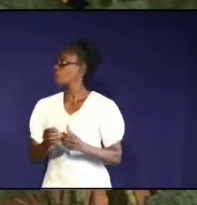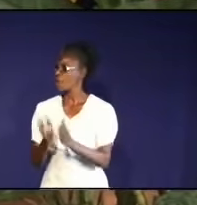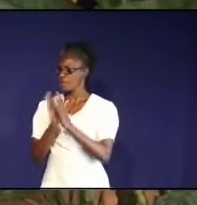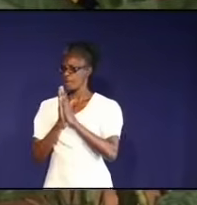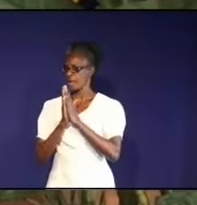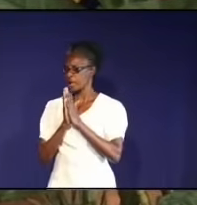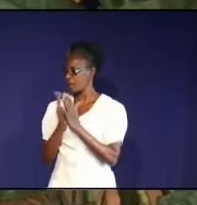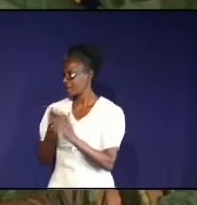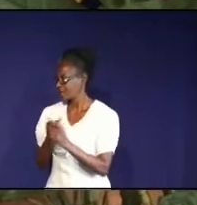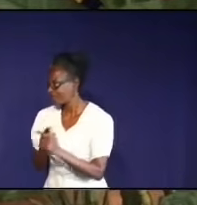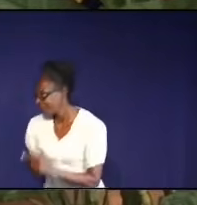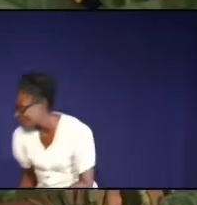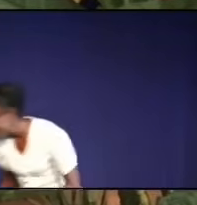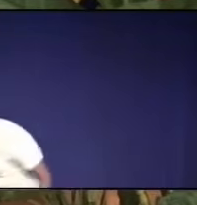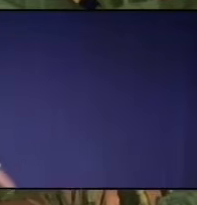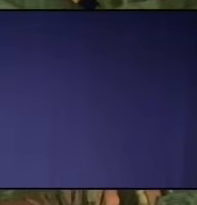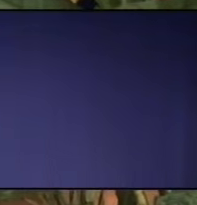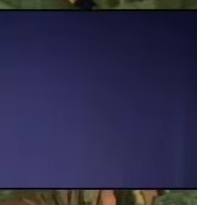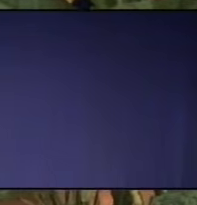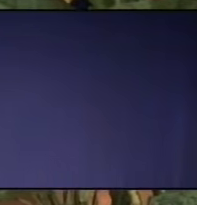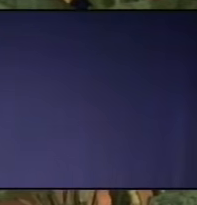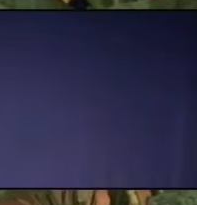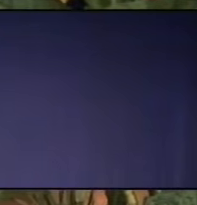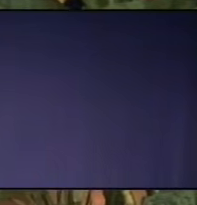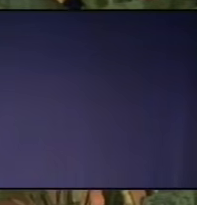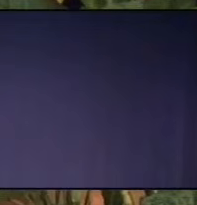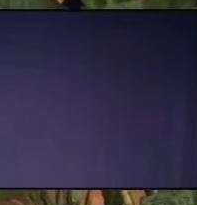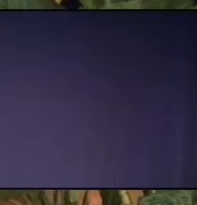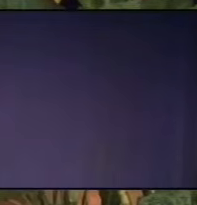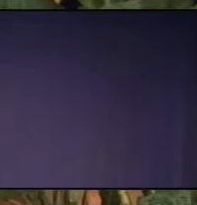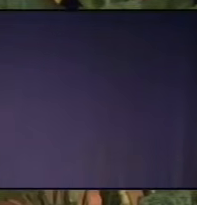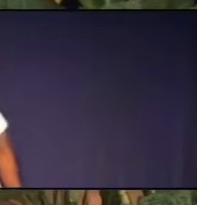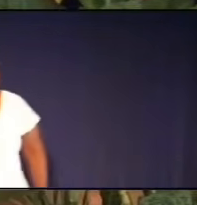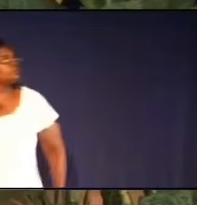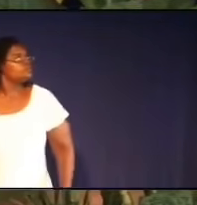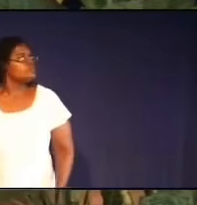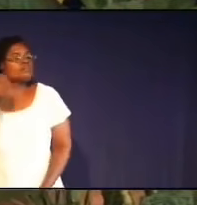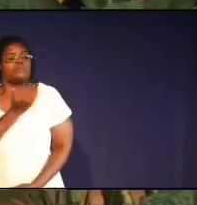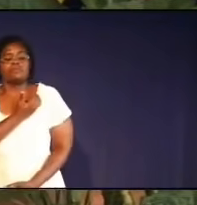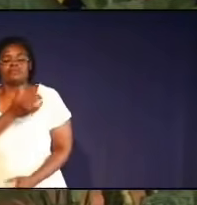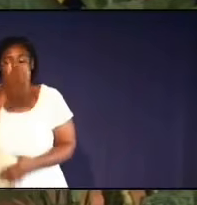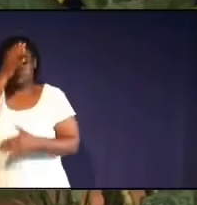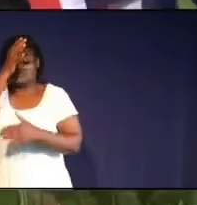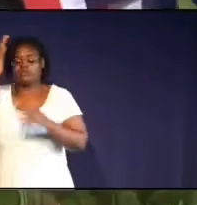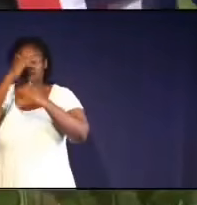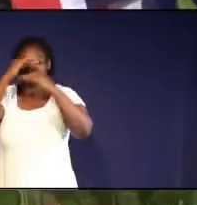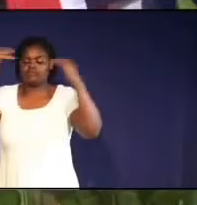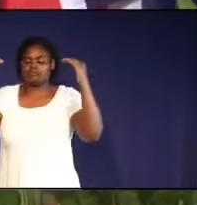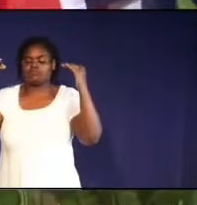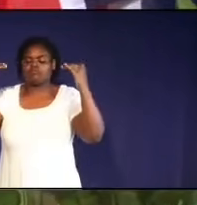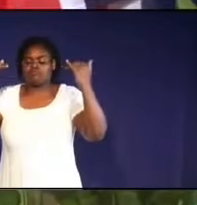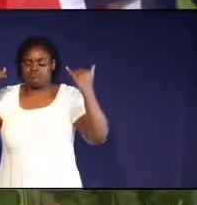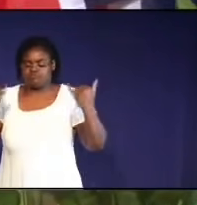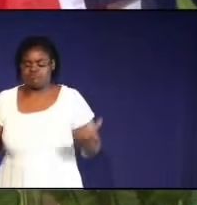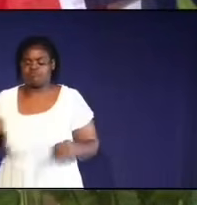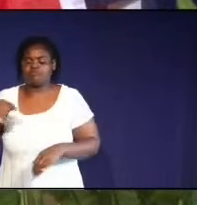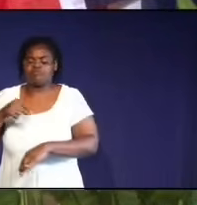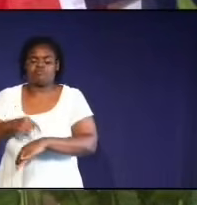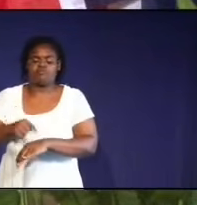tell you. Our Father in heaven, This is your word.